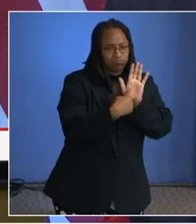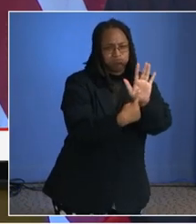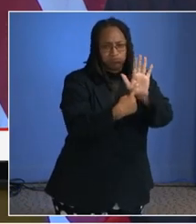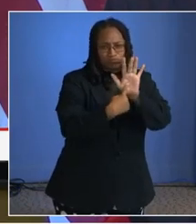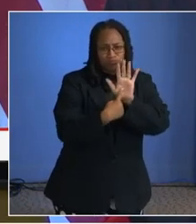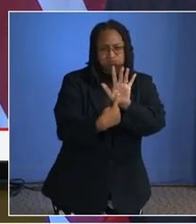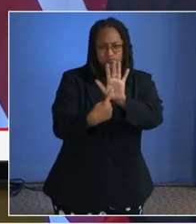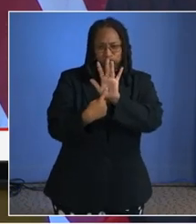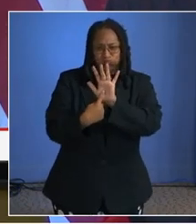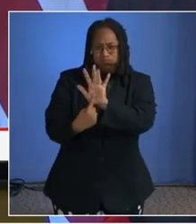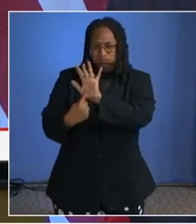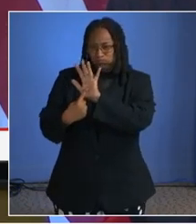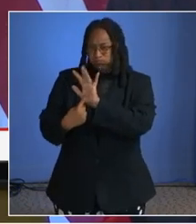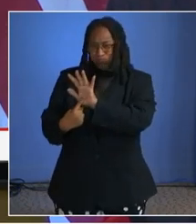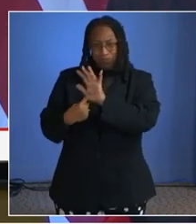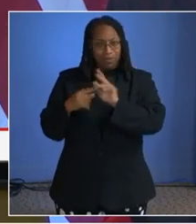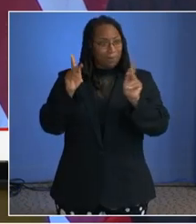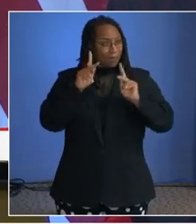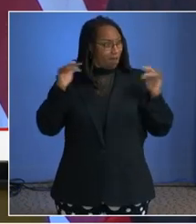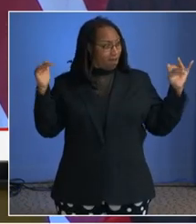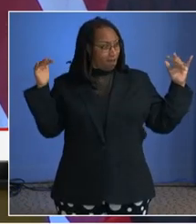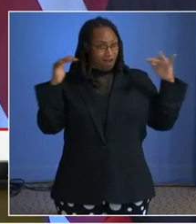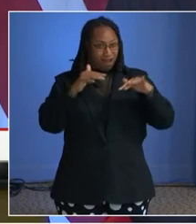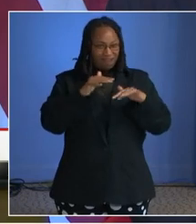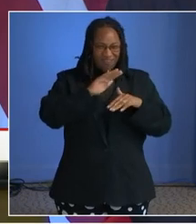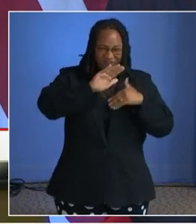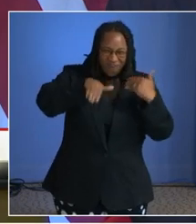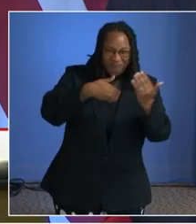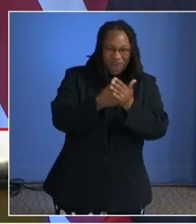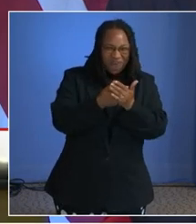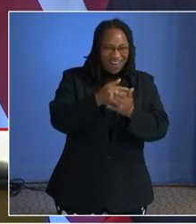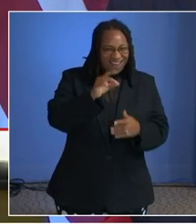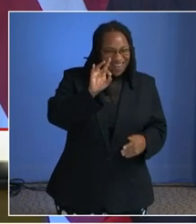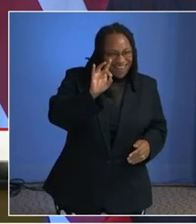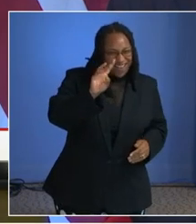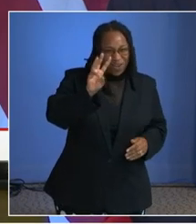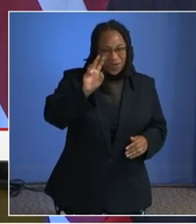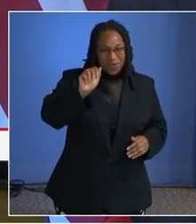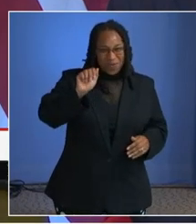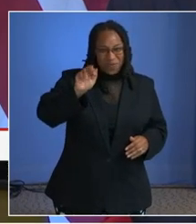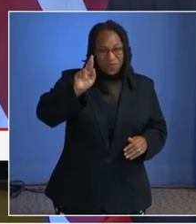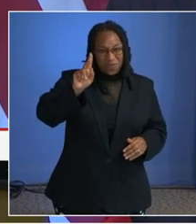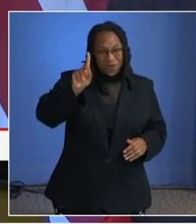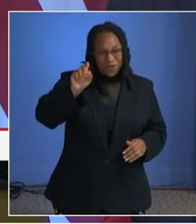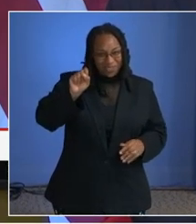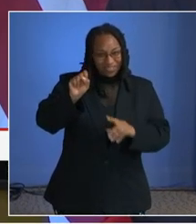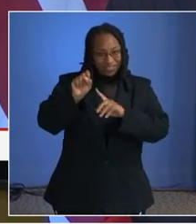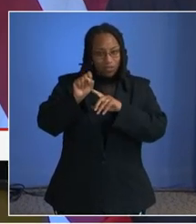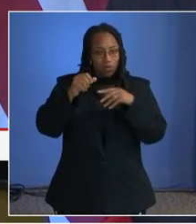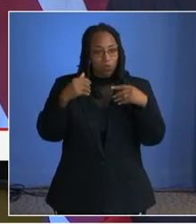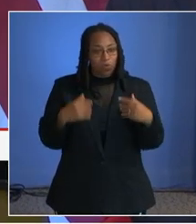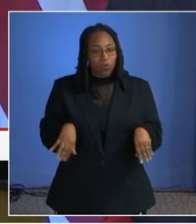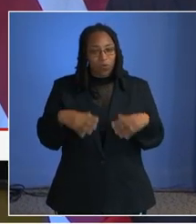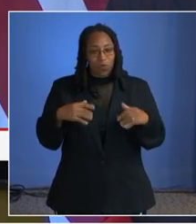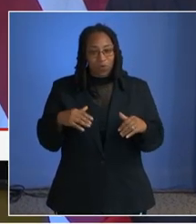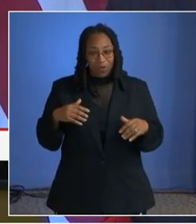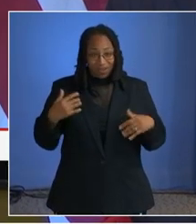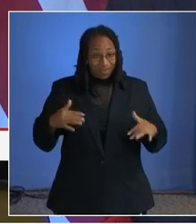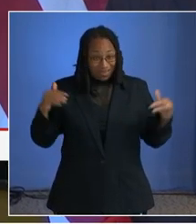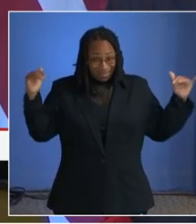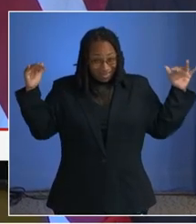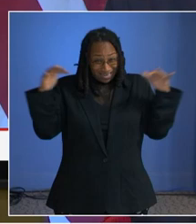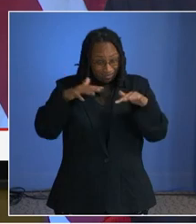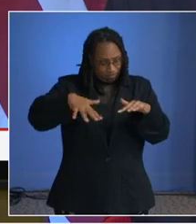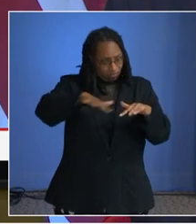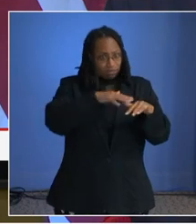As well as, I'm told, up to 600,000 people visited the district and are still here